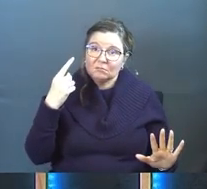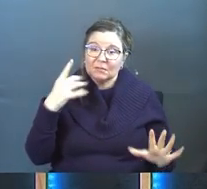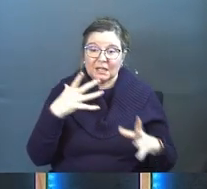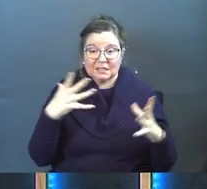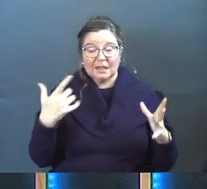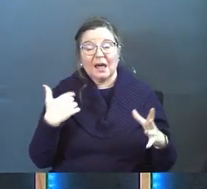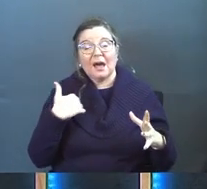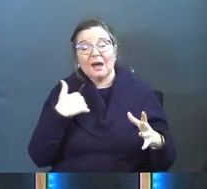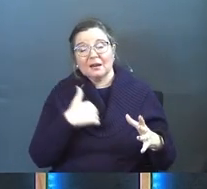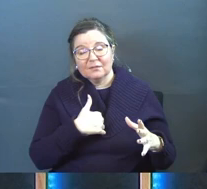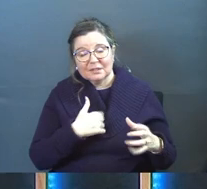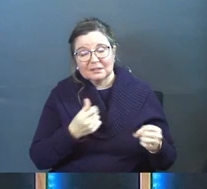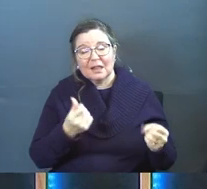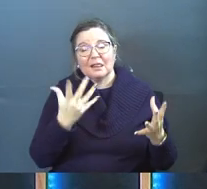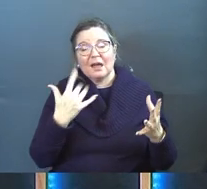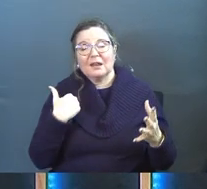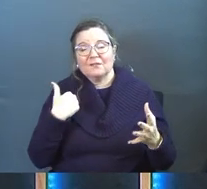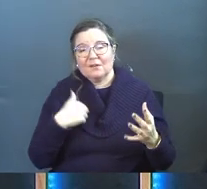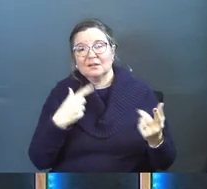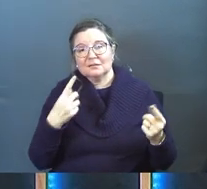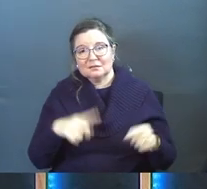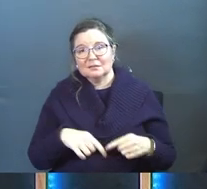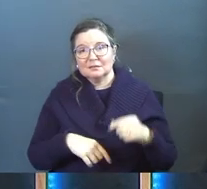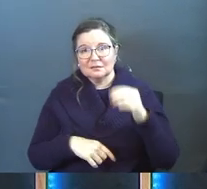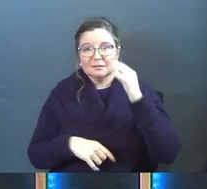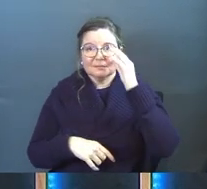That's a lot of us. That's a lot of us.